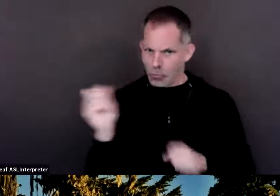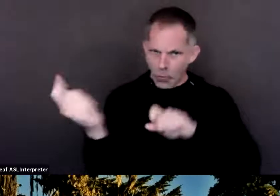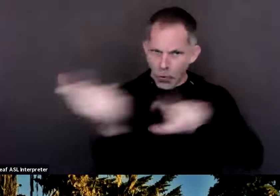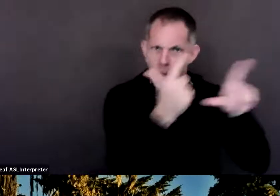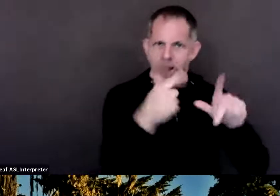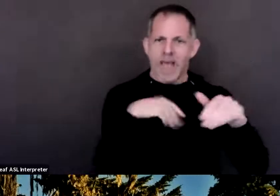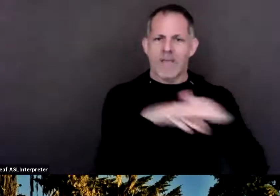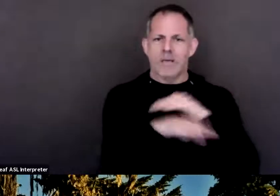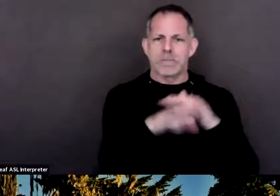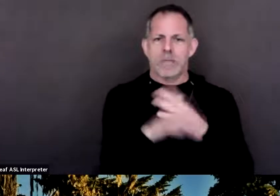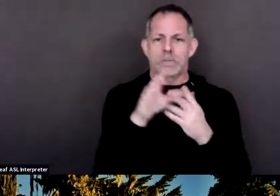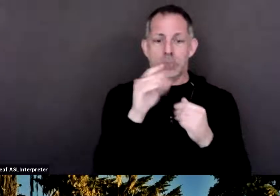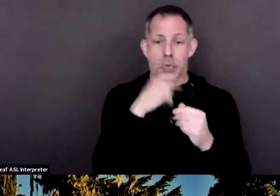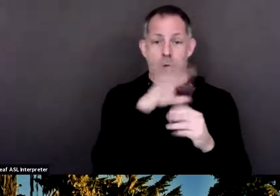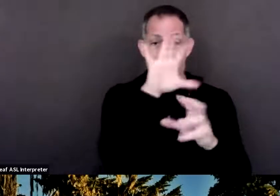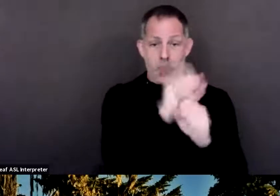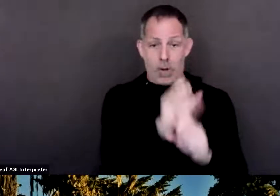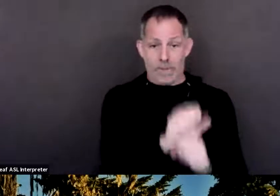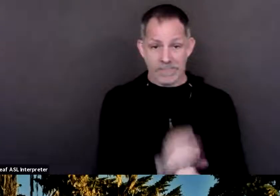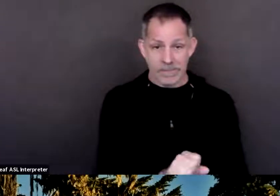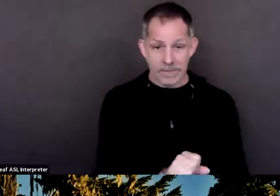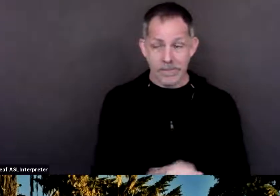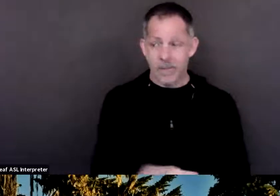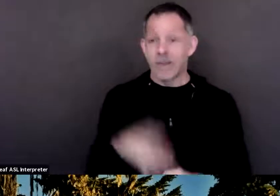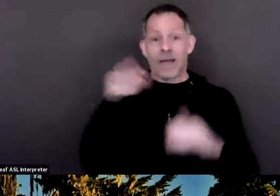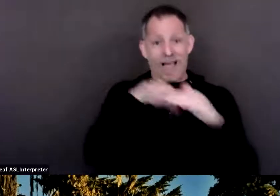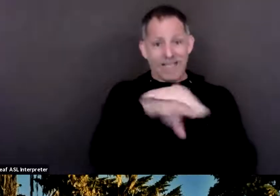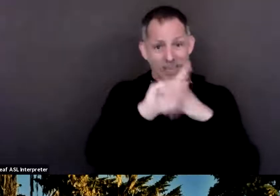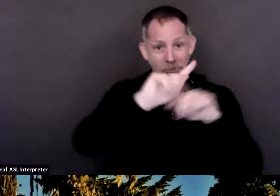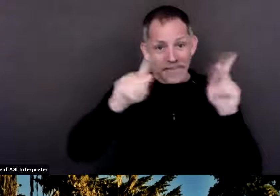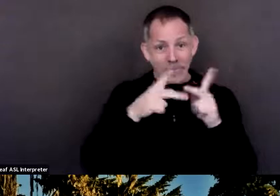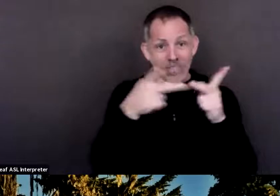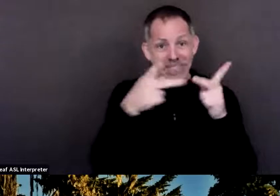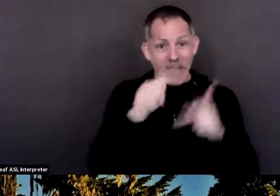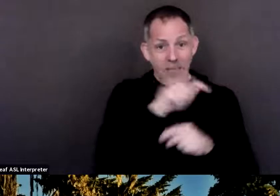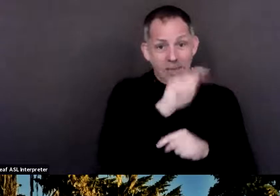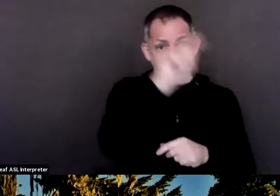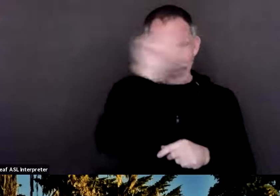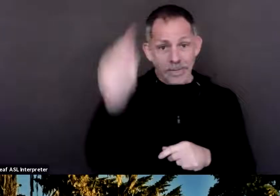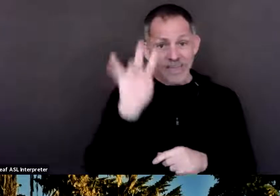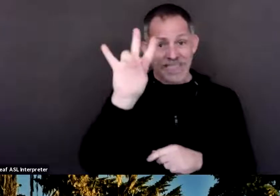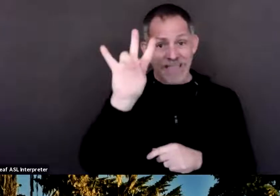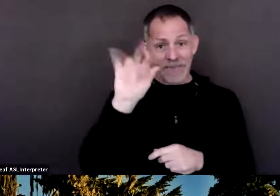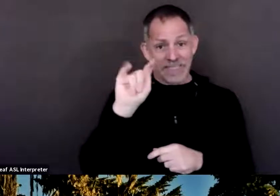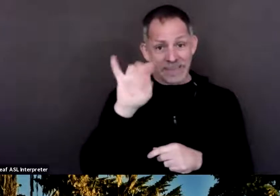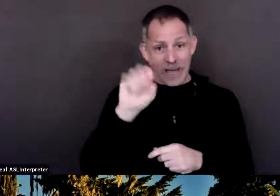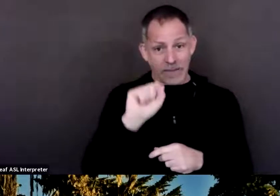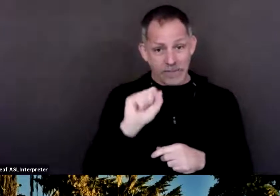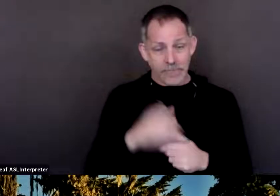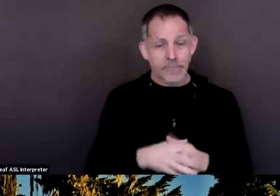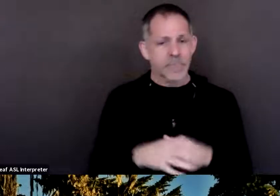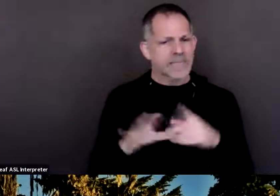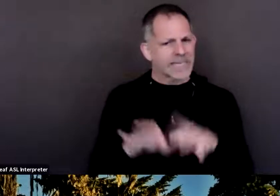county, making those options available to people around the county is important for us.